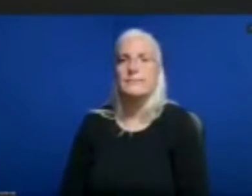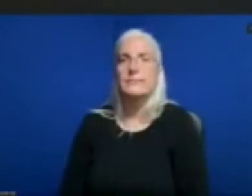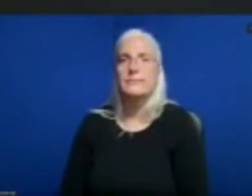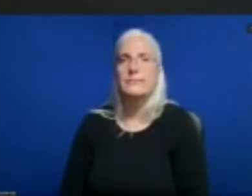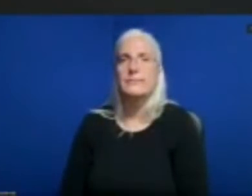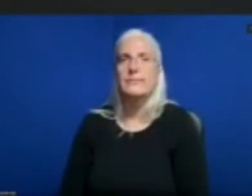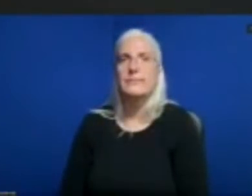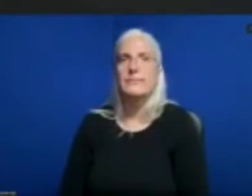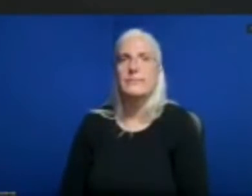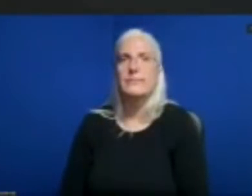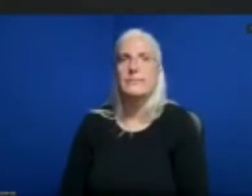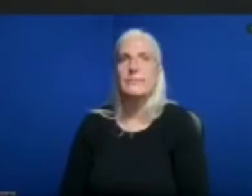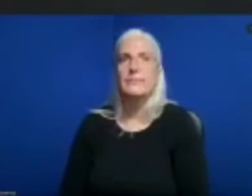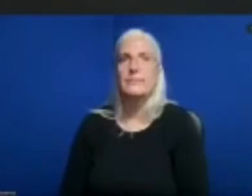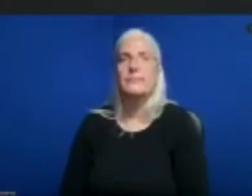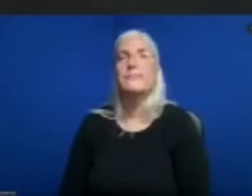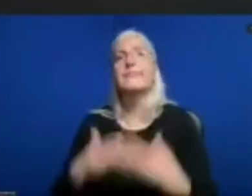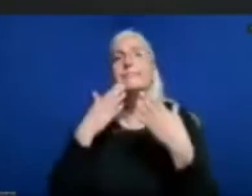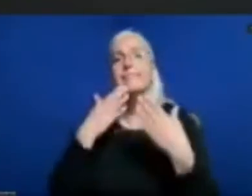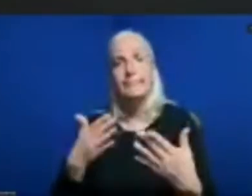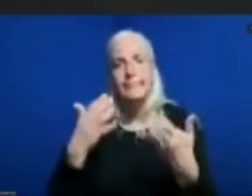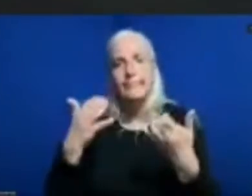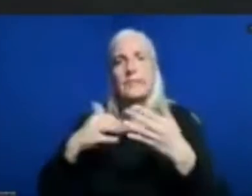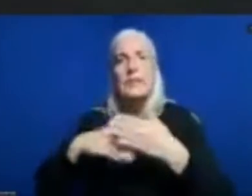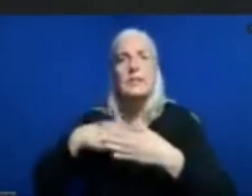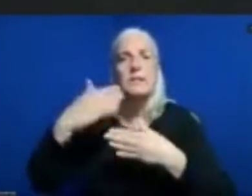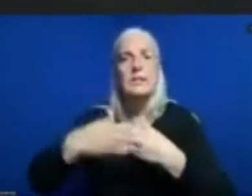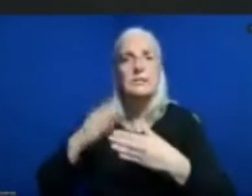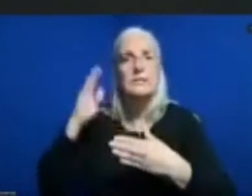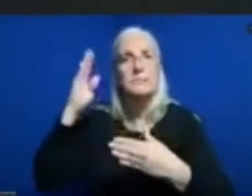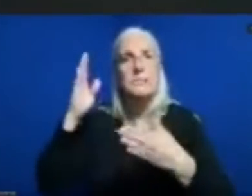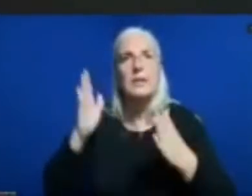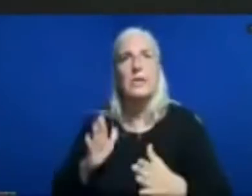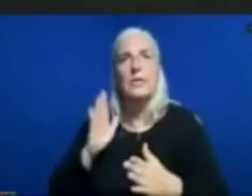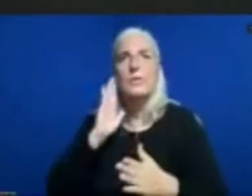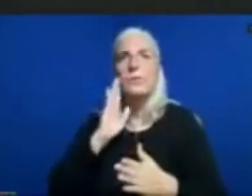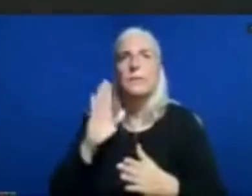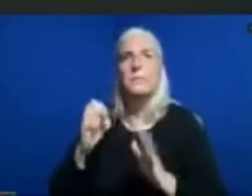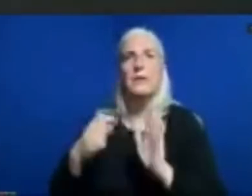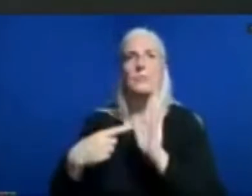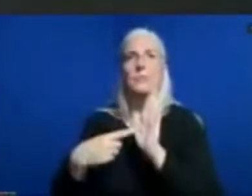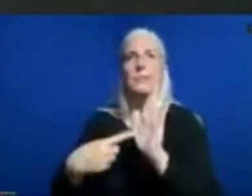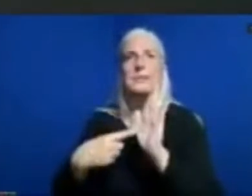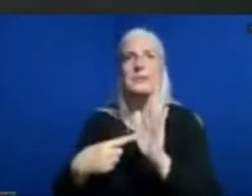Thank you. Next, I'd like to introduce representing our Unified Incident Command, Jeff Bellier.